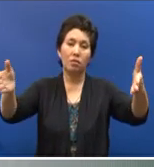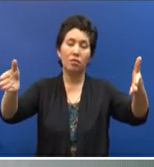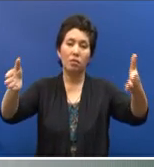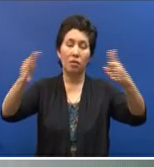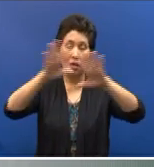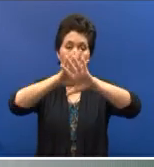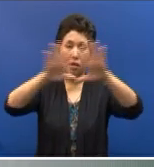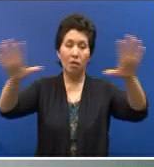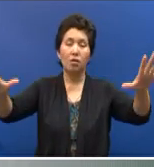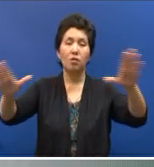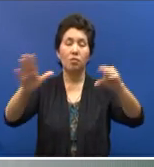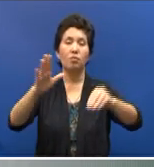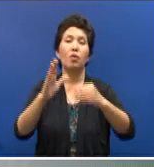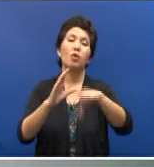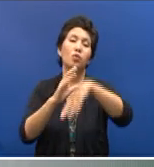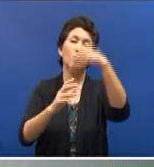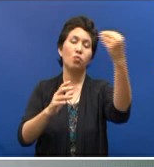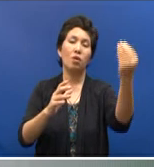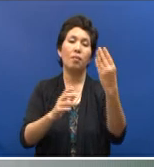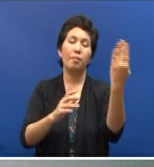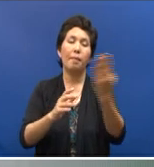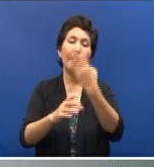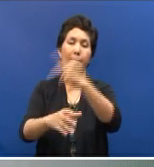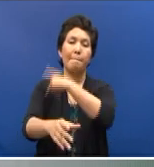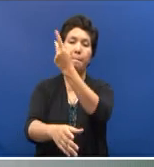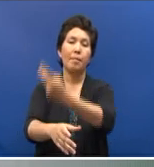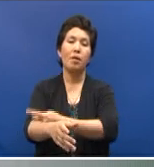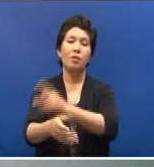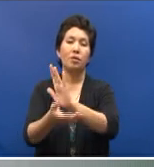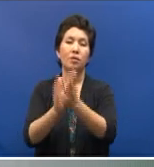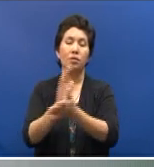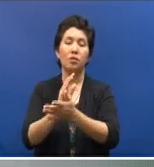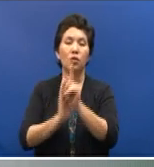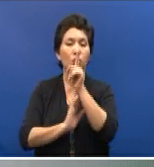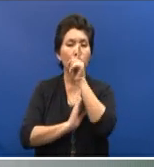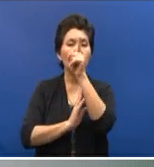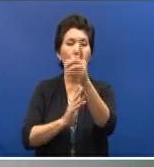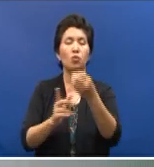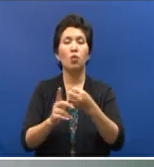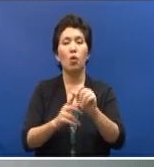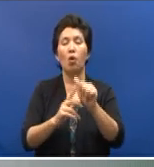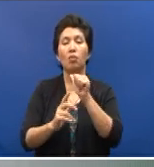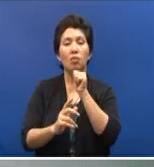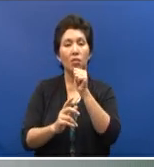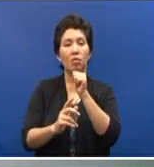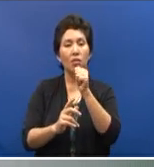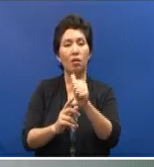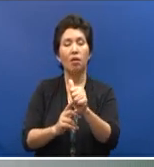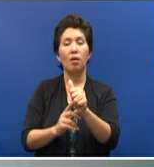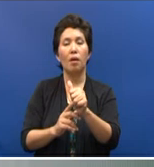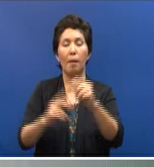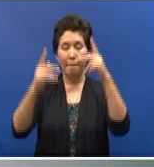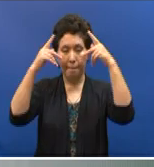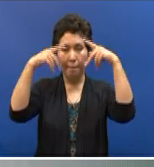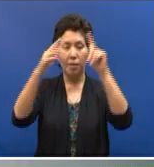claims of supernatural power. Okay, so it is either true or not. Okay, for example, chiefly